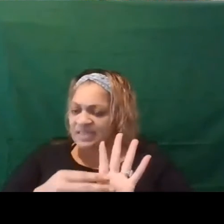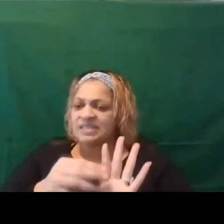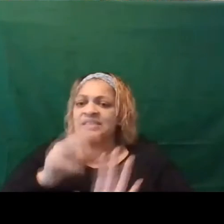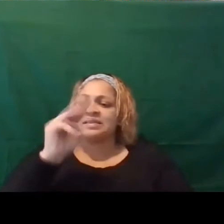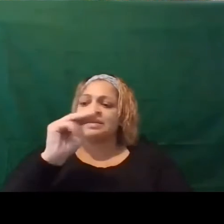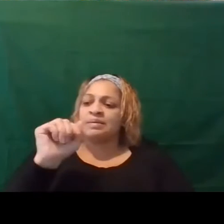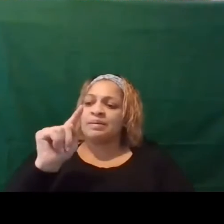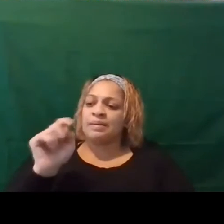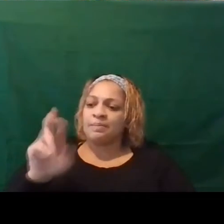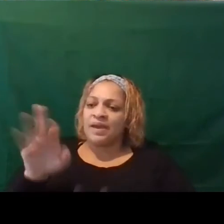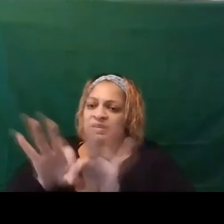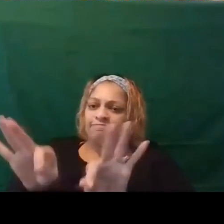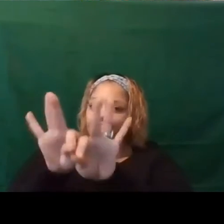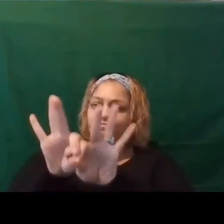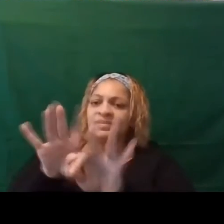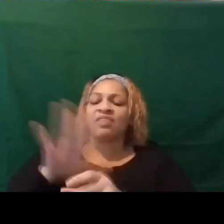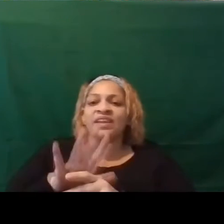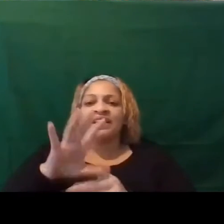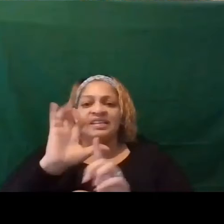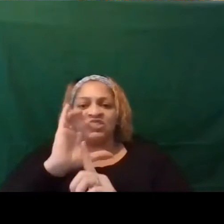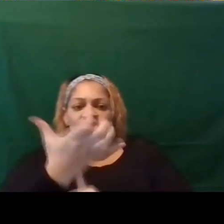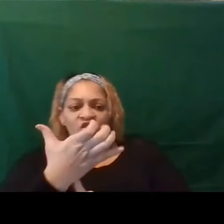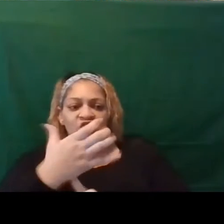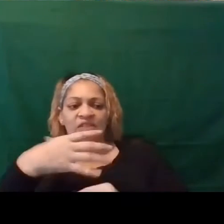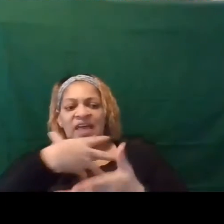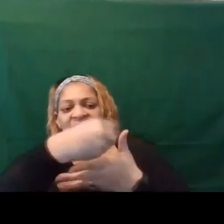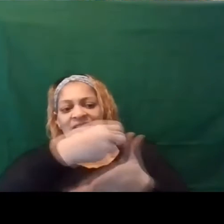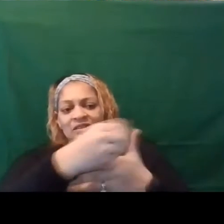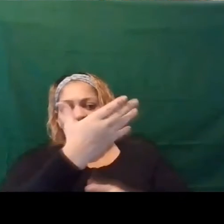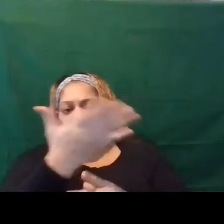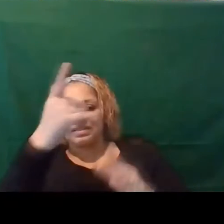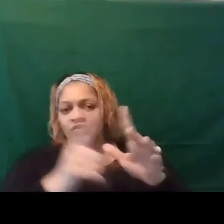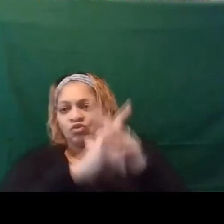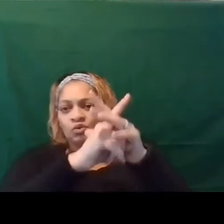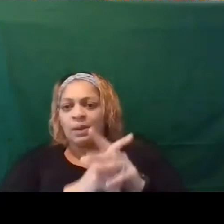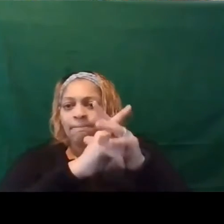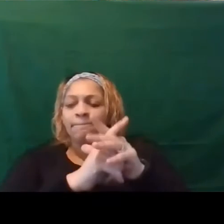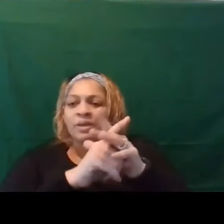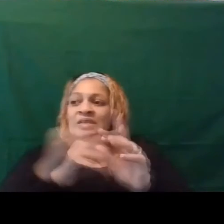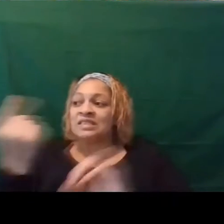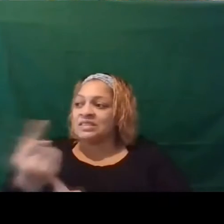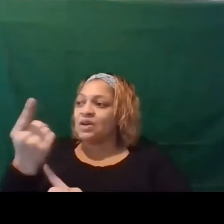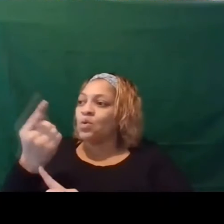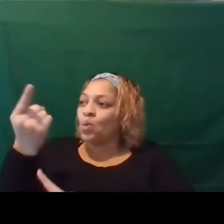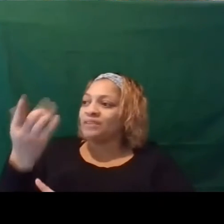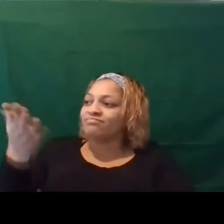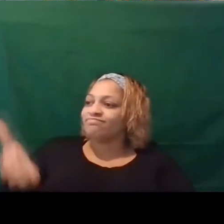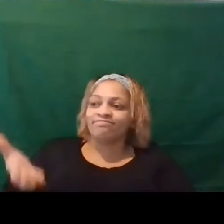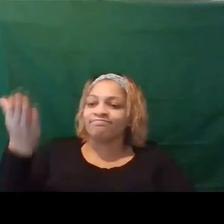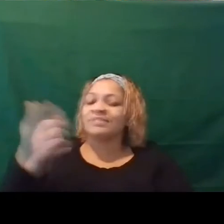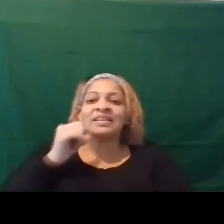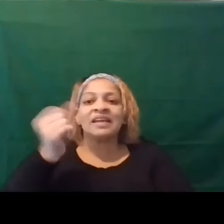the condition, the external thing that shows up. Someone didn't understand that